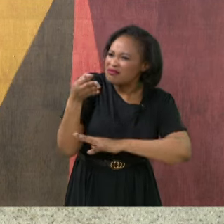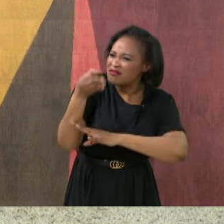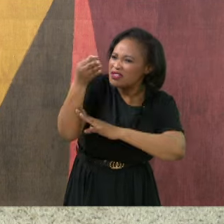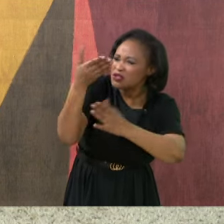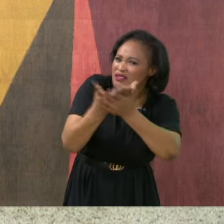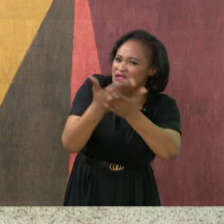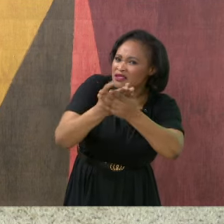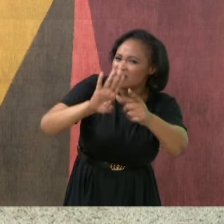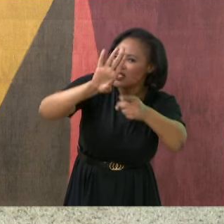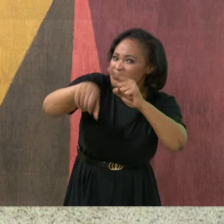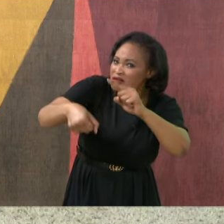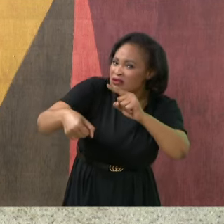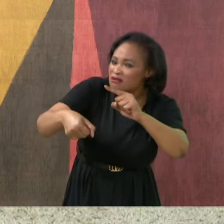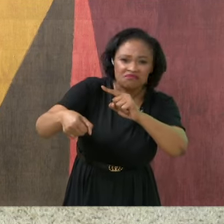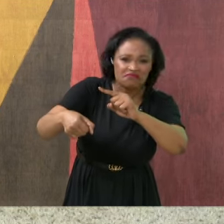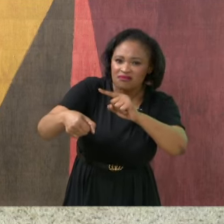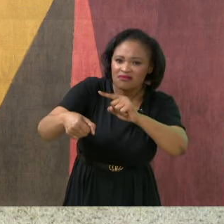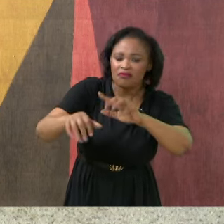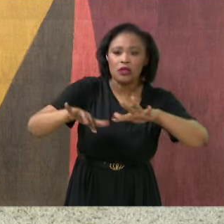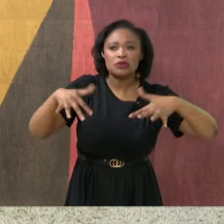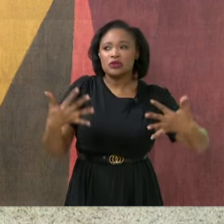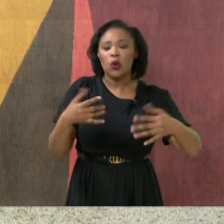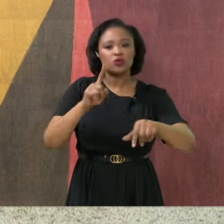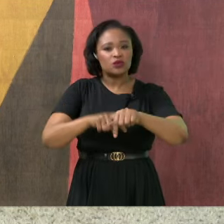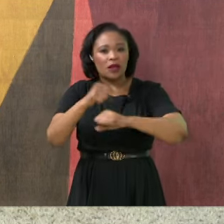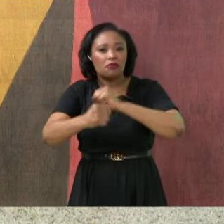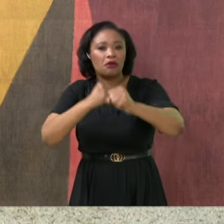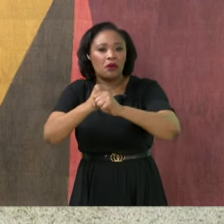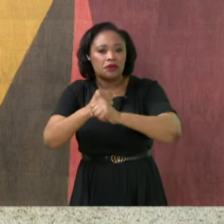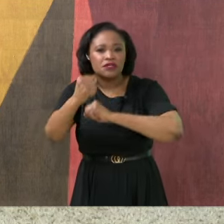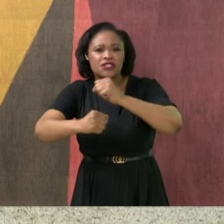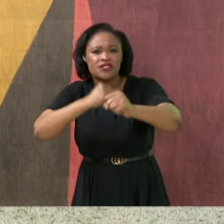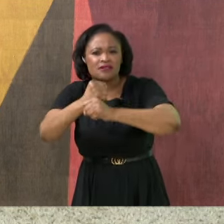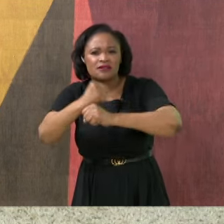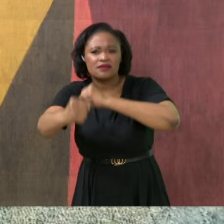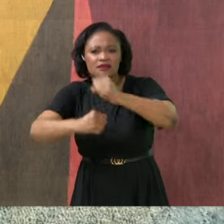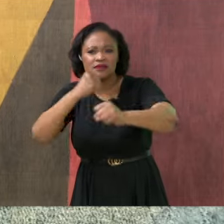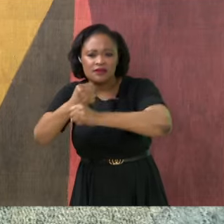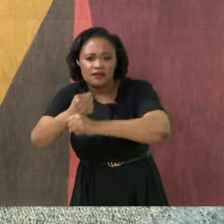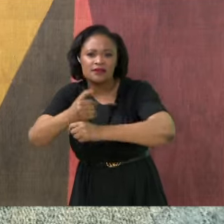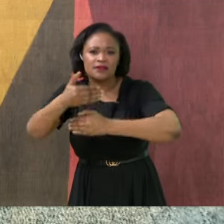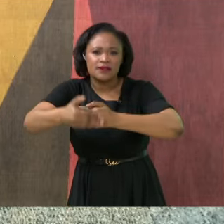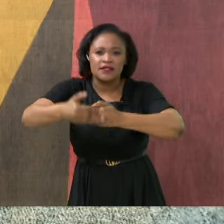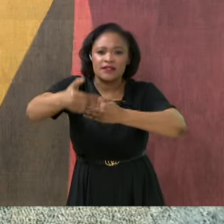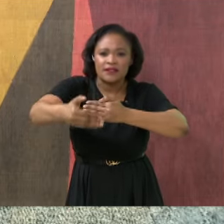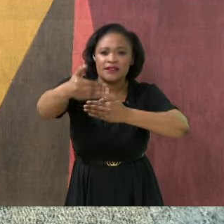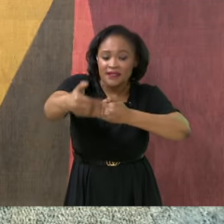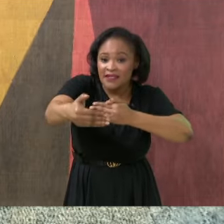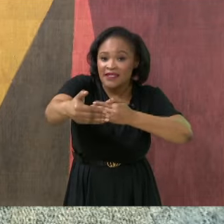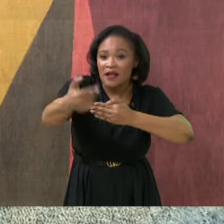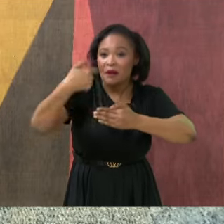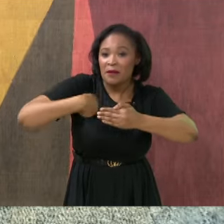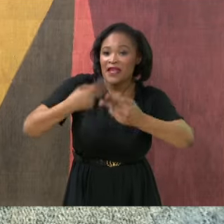is what I was surrounded by. Yes. But as the years passed by and I saw that South Africa is becoming more